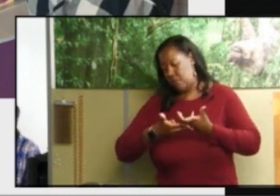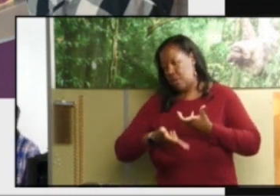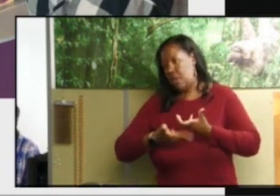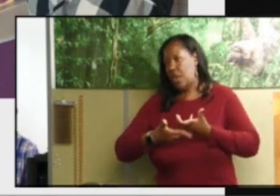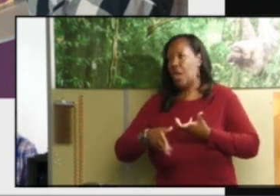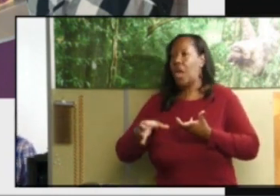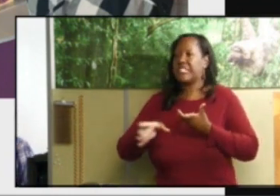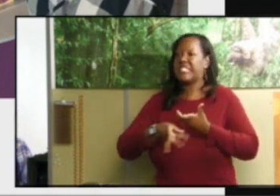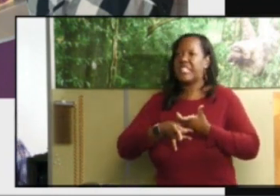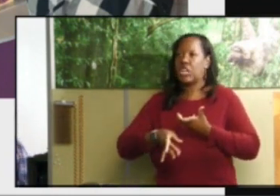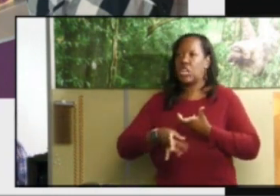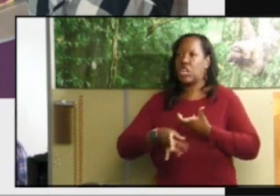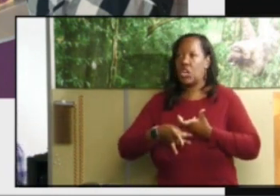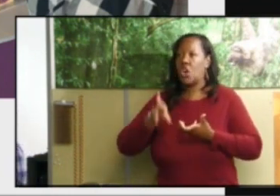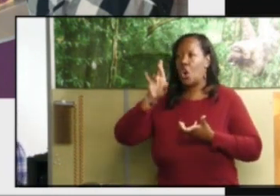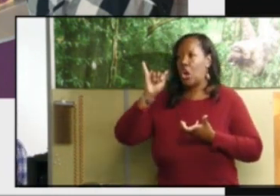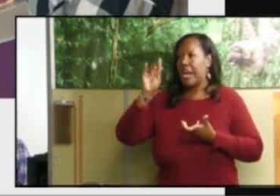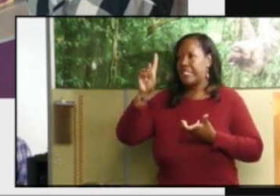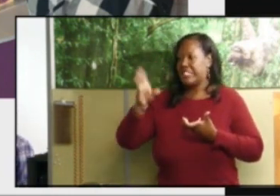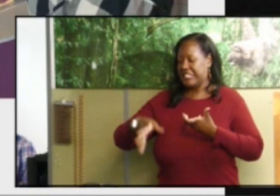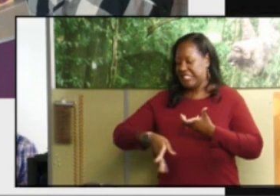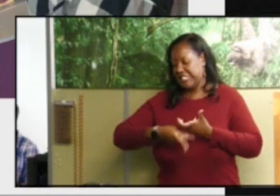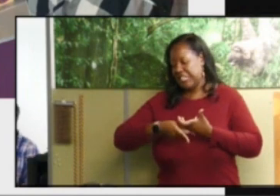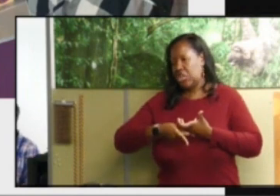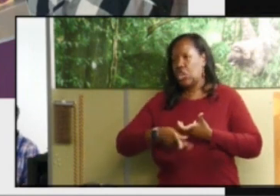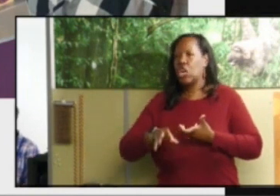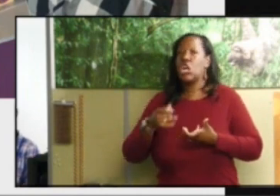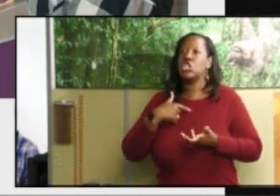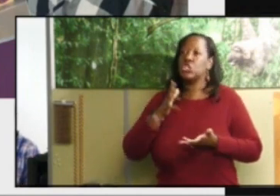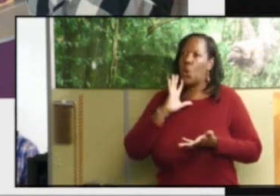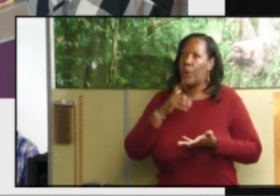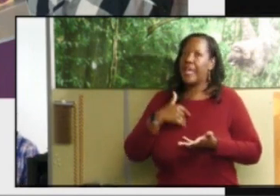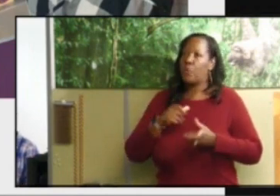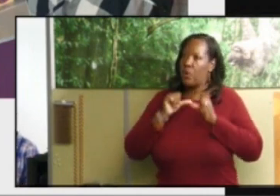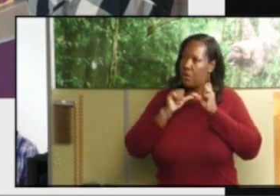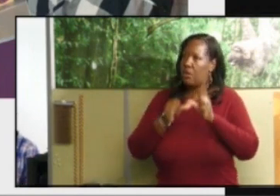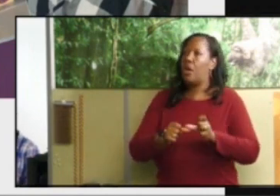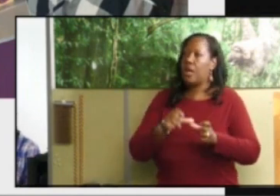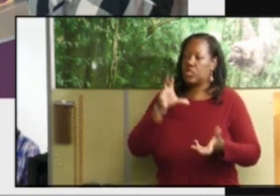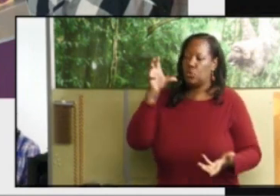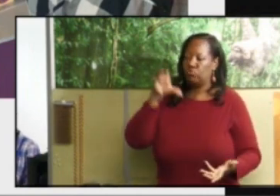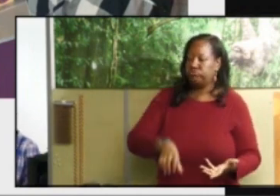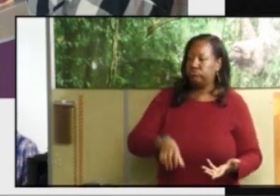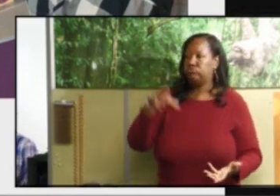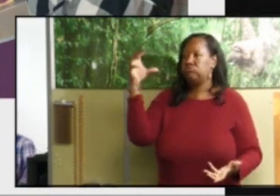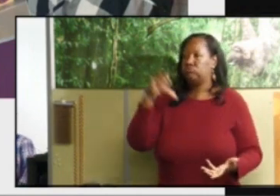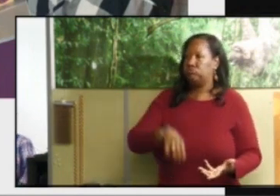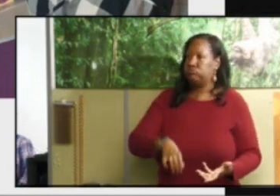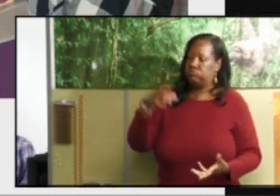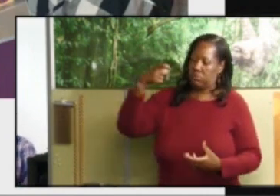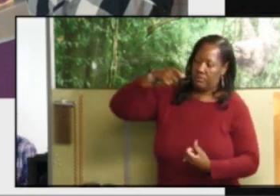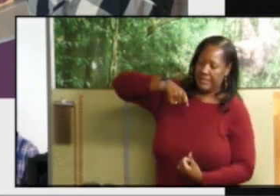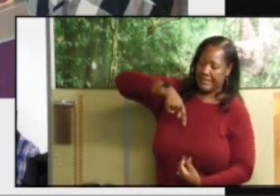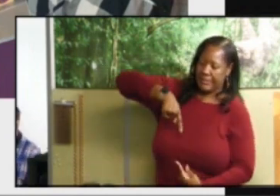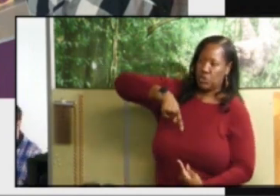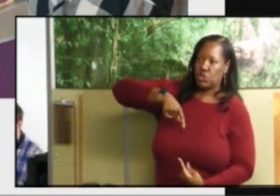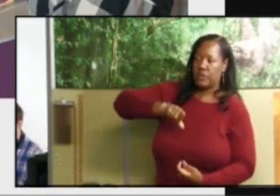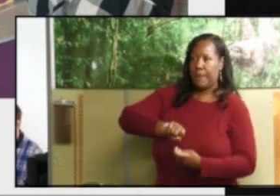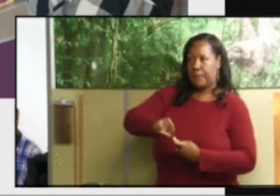inset, so it would protect it from wear and tear, being put up and down on tabletops multiple times to trigger the sensor that plays the